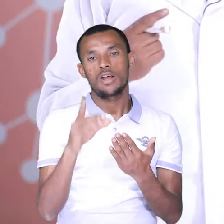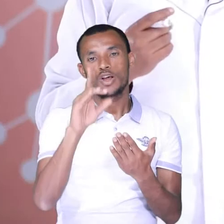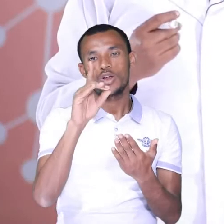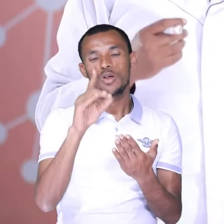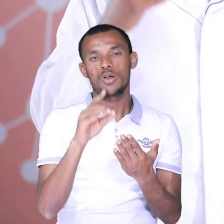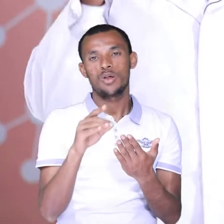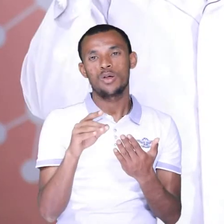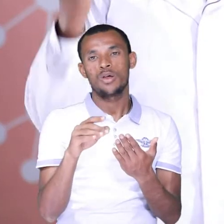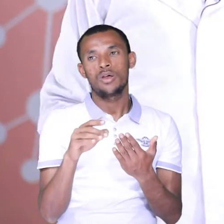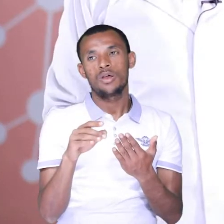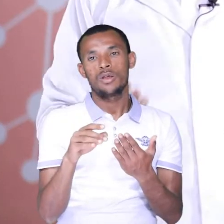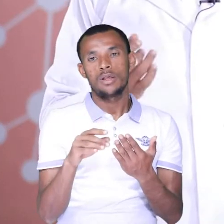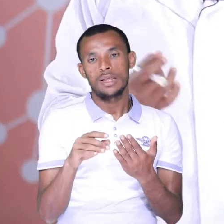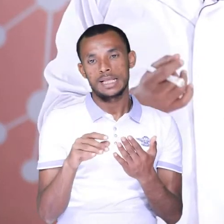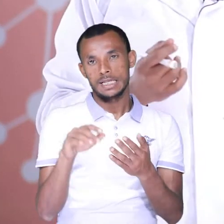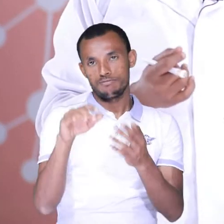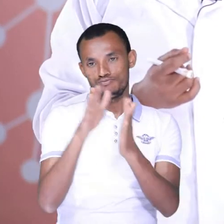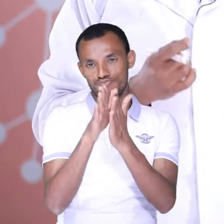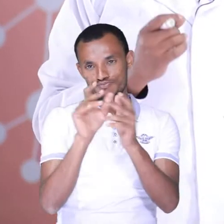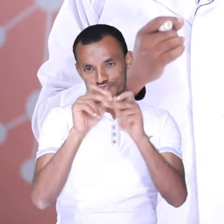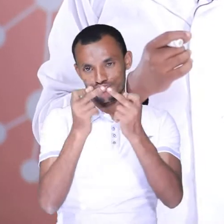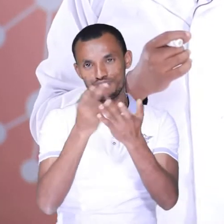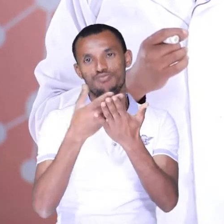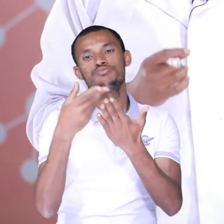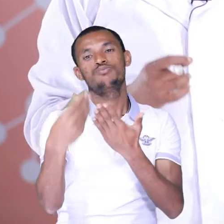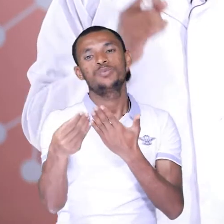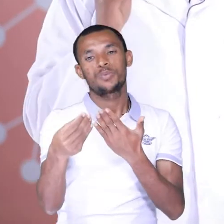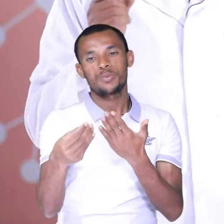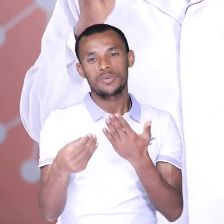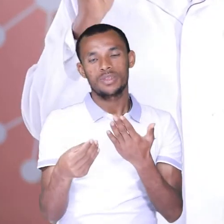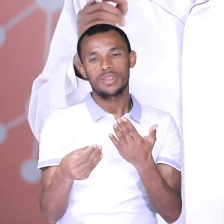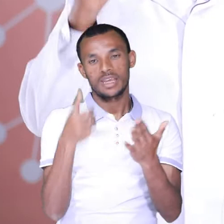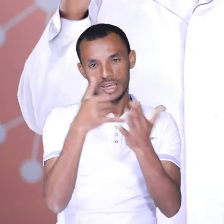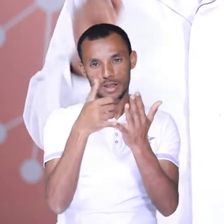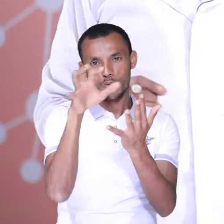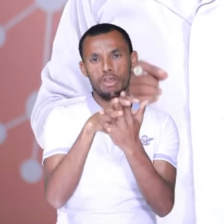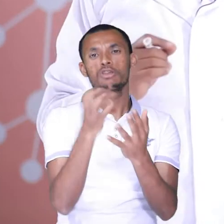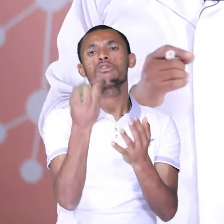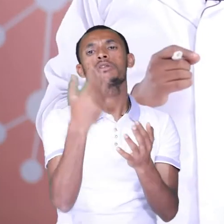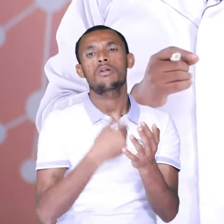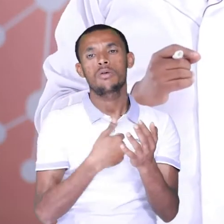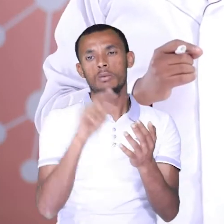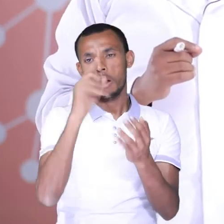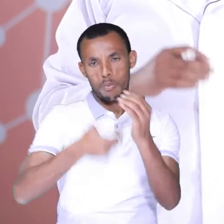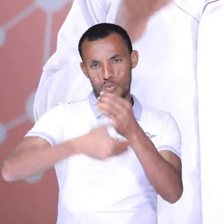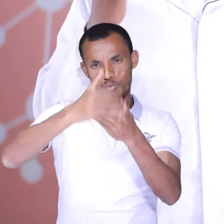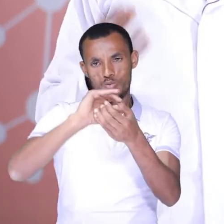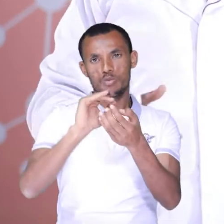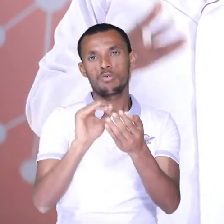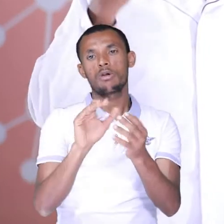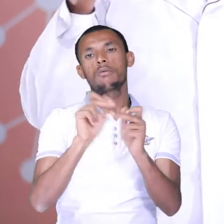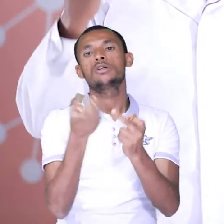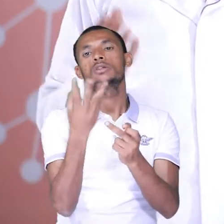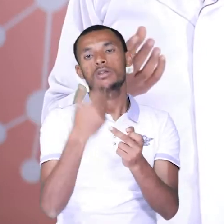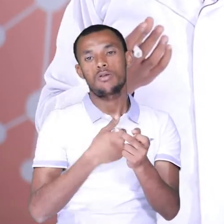a dose of exercise book, this dozen contains 12 quantities. Or if